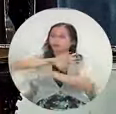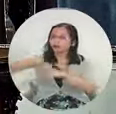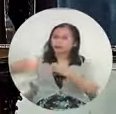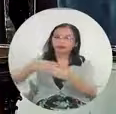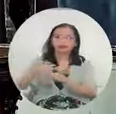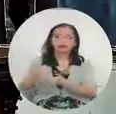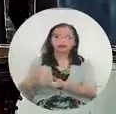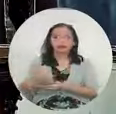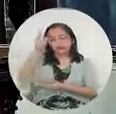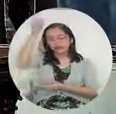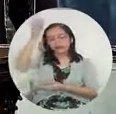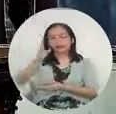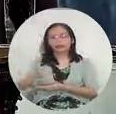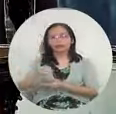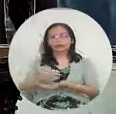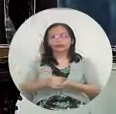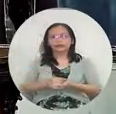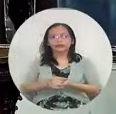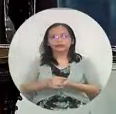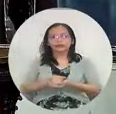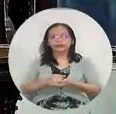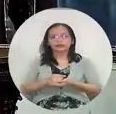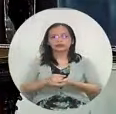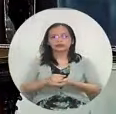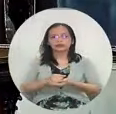where I can fulfill the ministry.